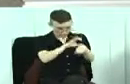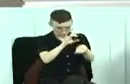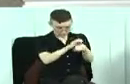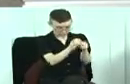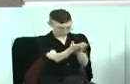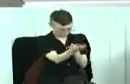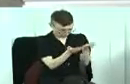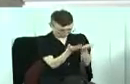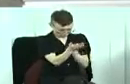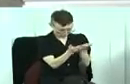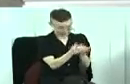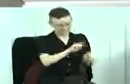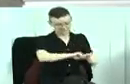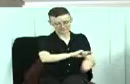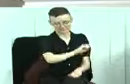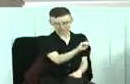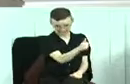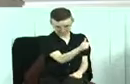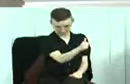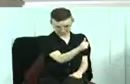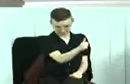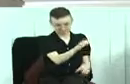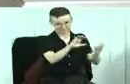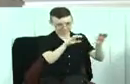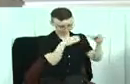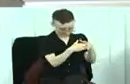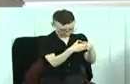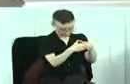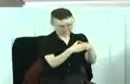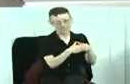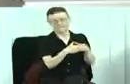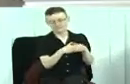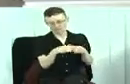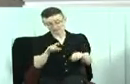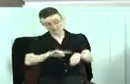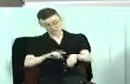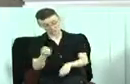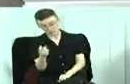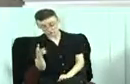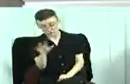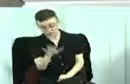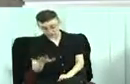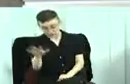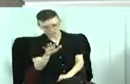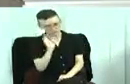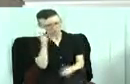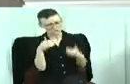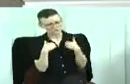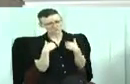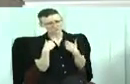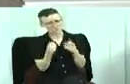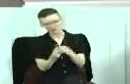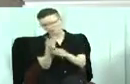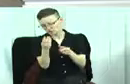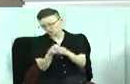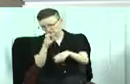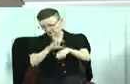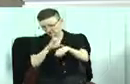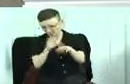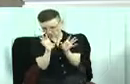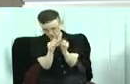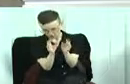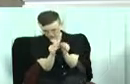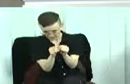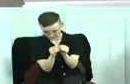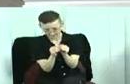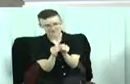going to be at 10 a.m. And then around noontime, we're going to be having our annual, our spring congregational meeting.